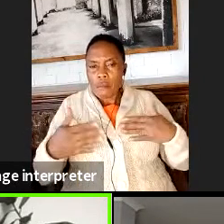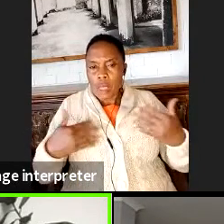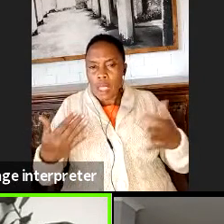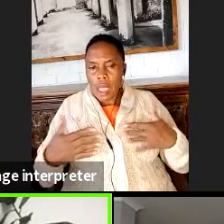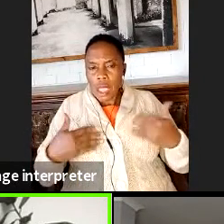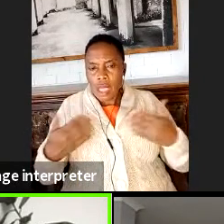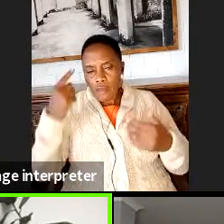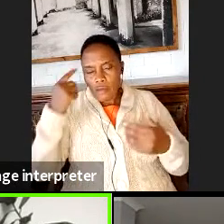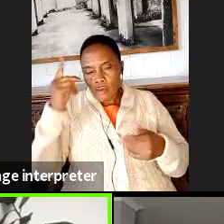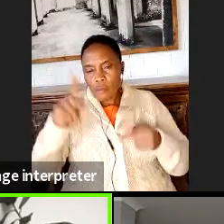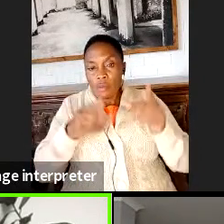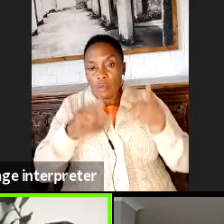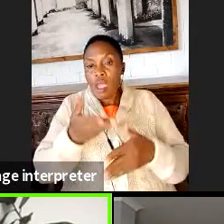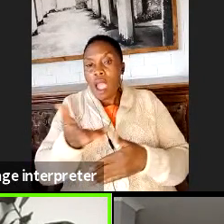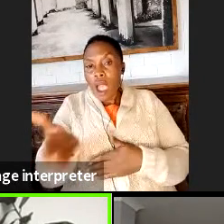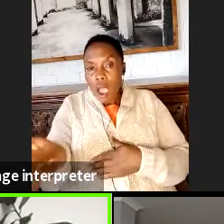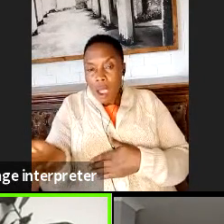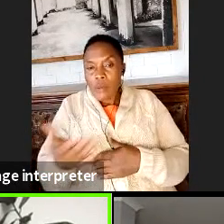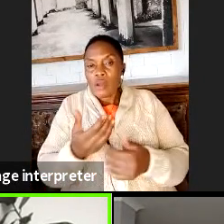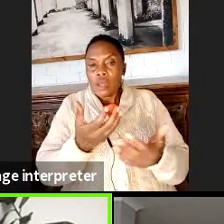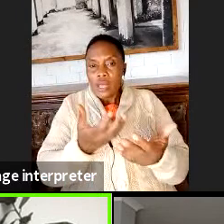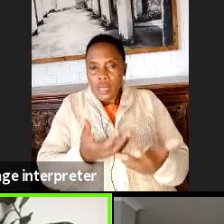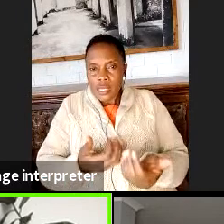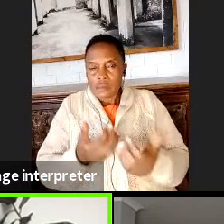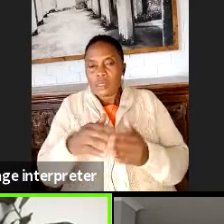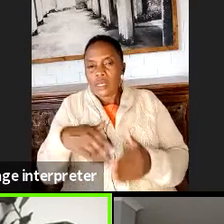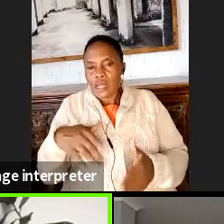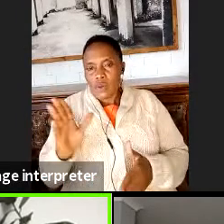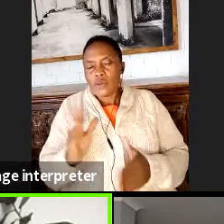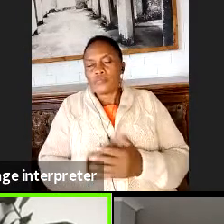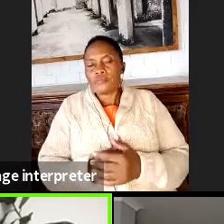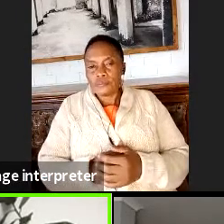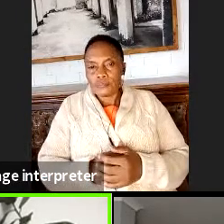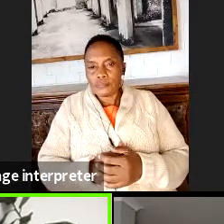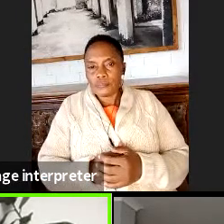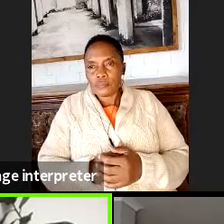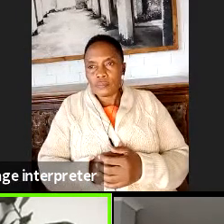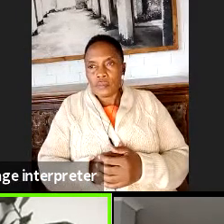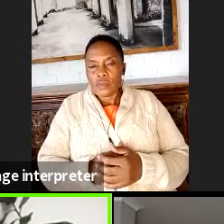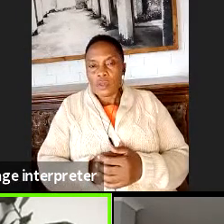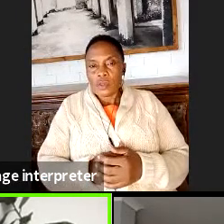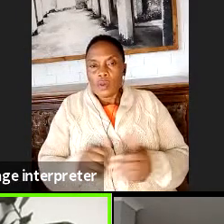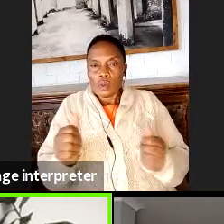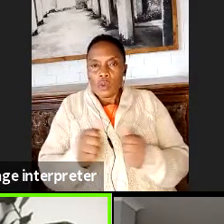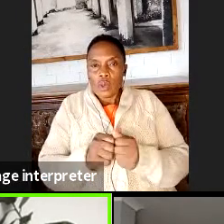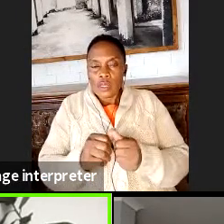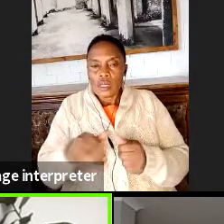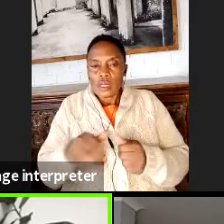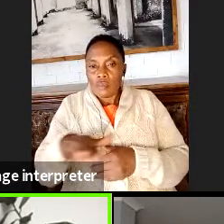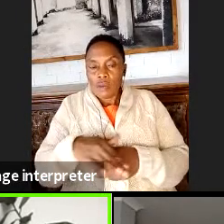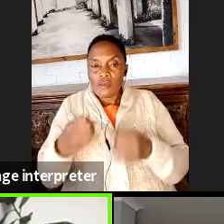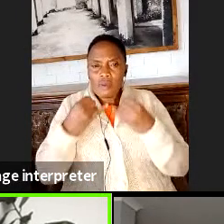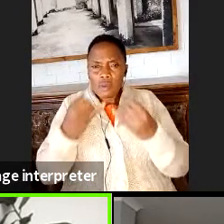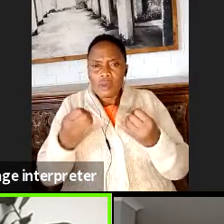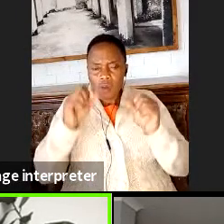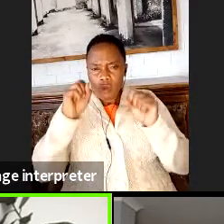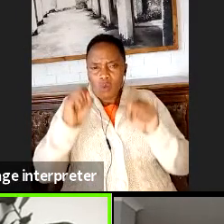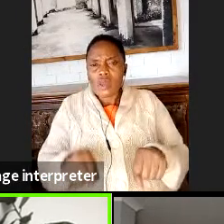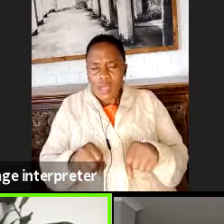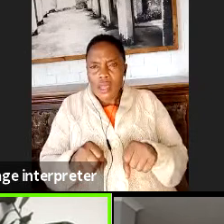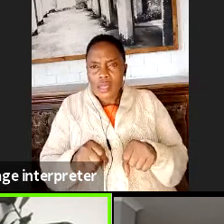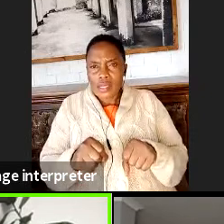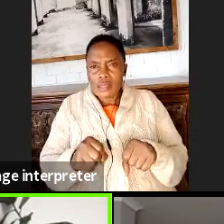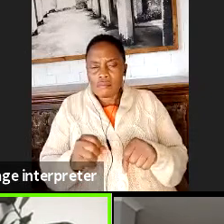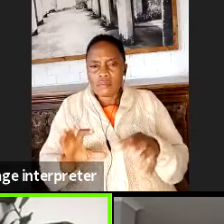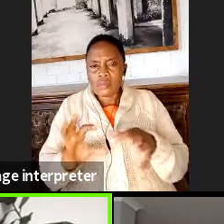to hear expertise from them. So without further ado, I think we can kind of segue into the